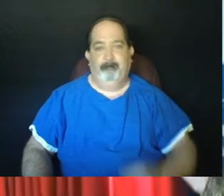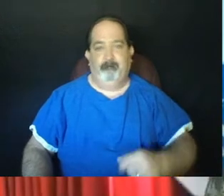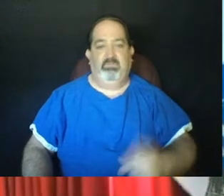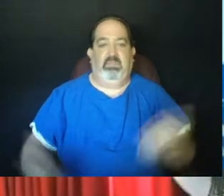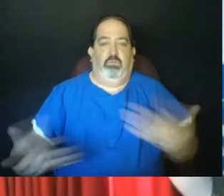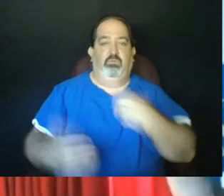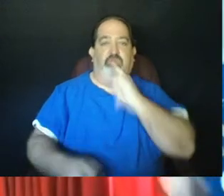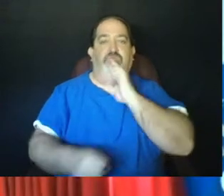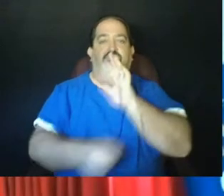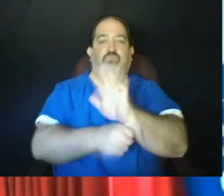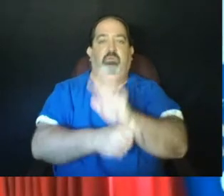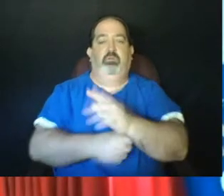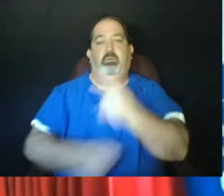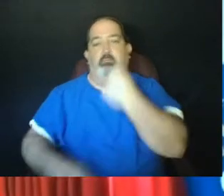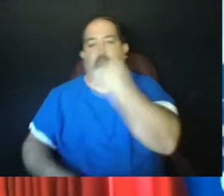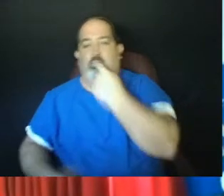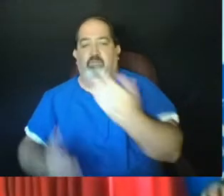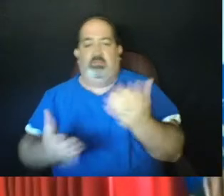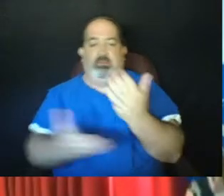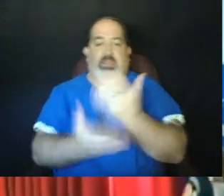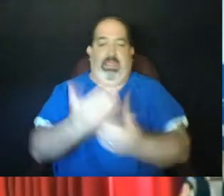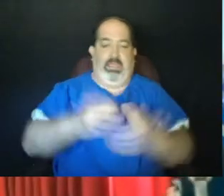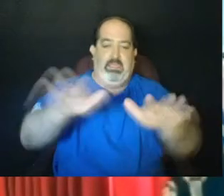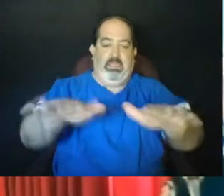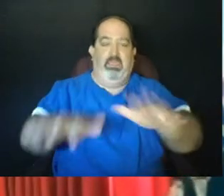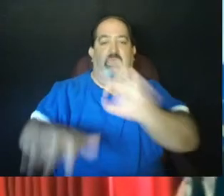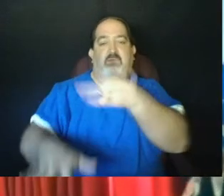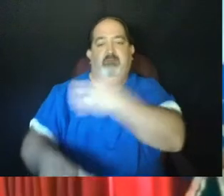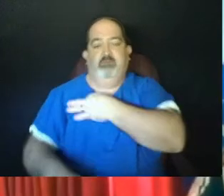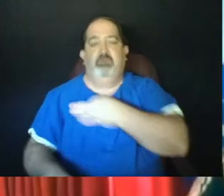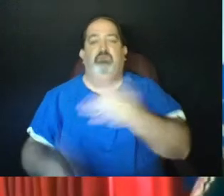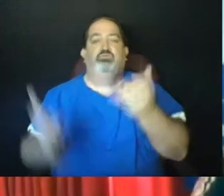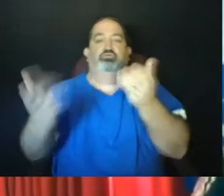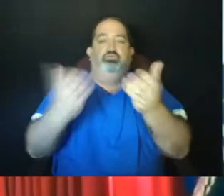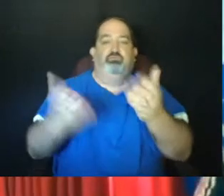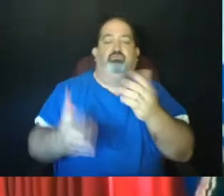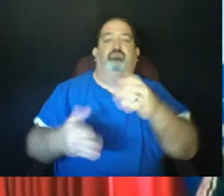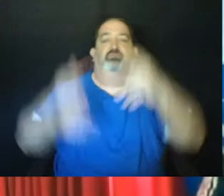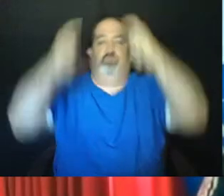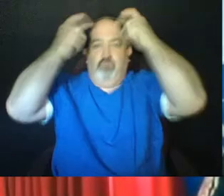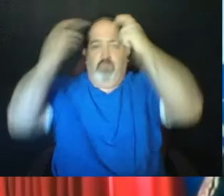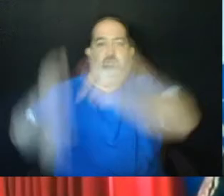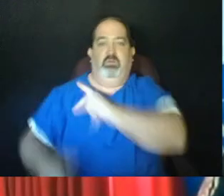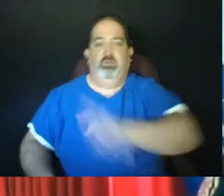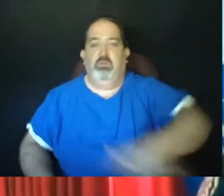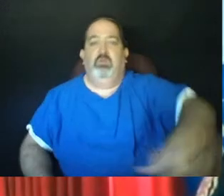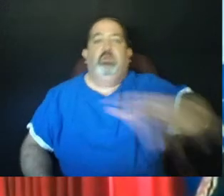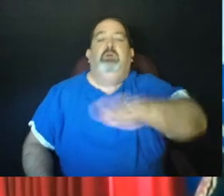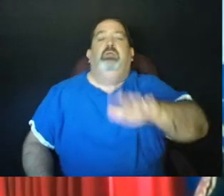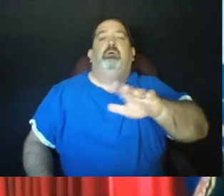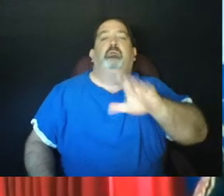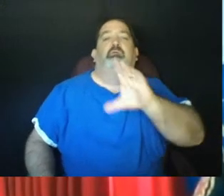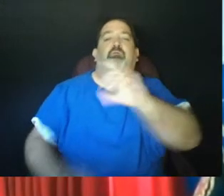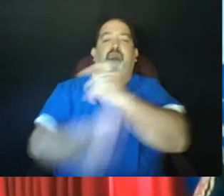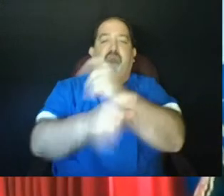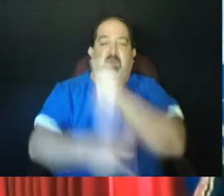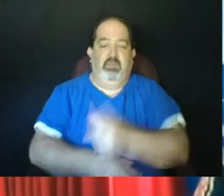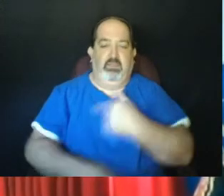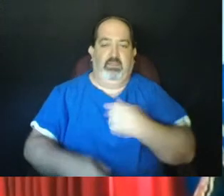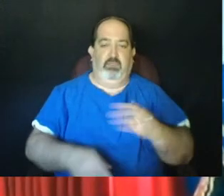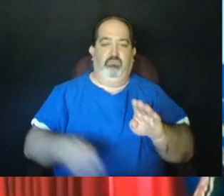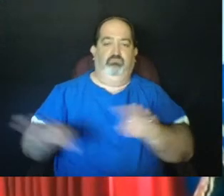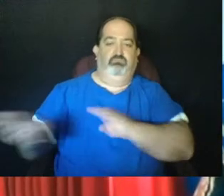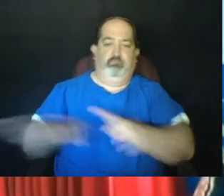Here do I swear, by mouth and hand, fealty and service to the Crown and Kingdom of Caid, that I will conduct myself